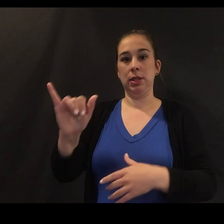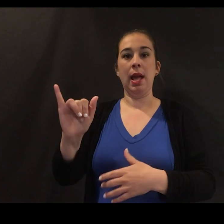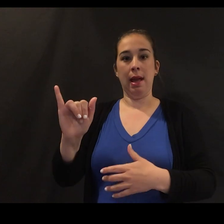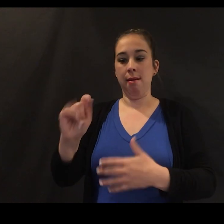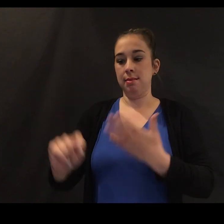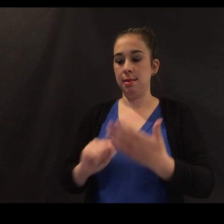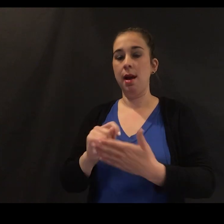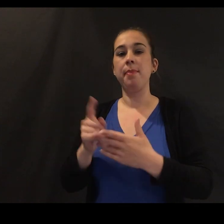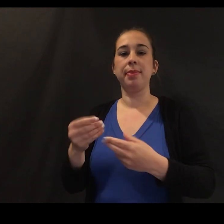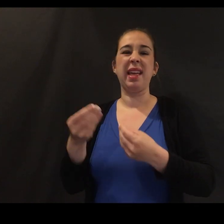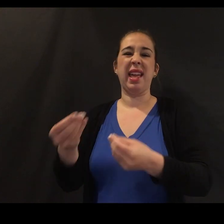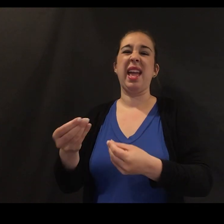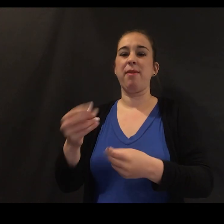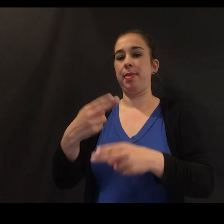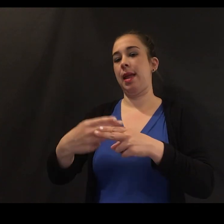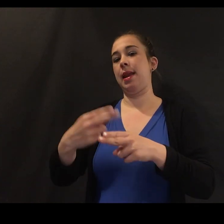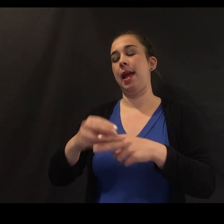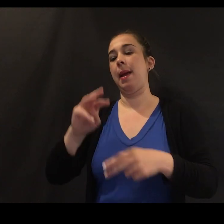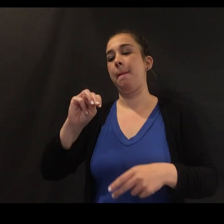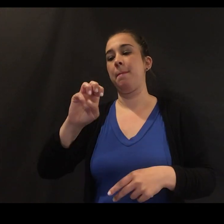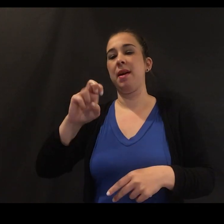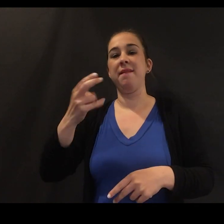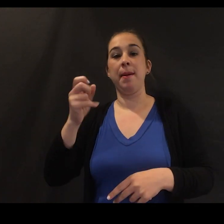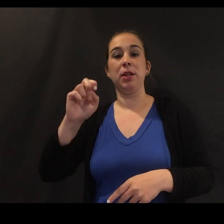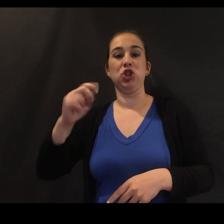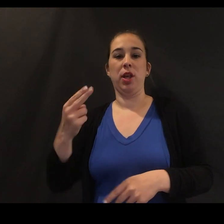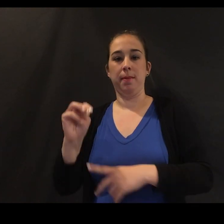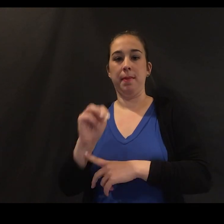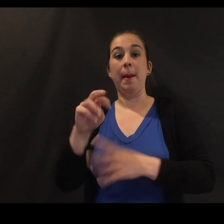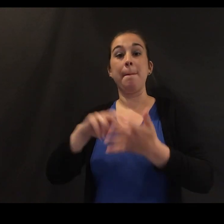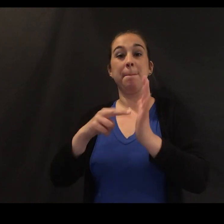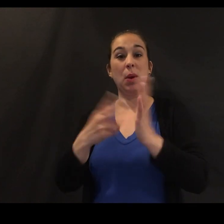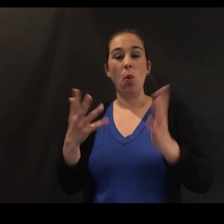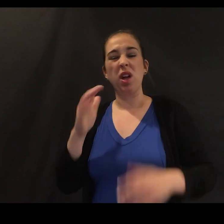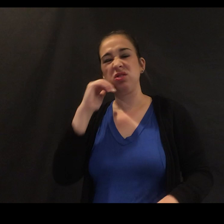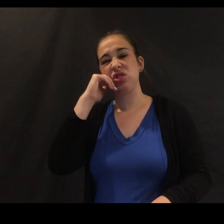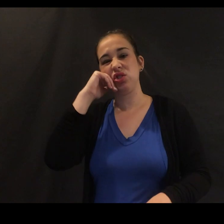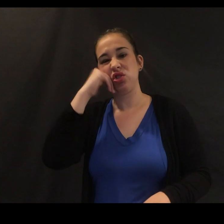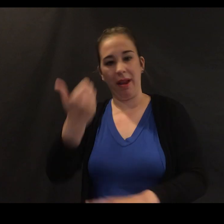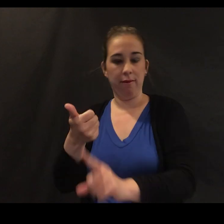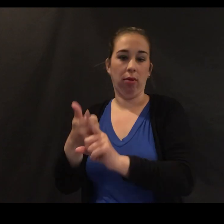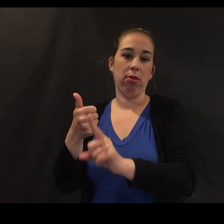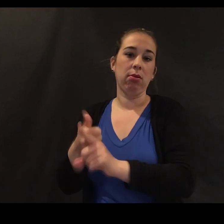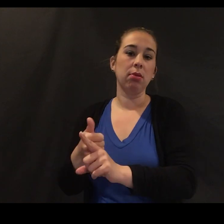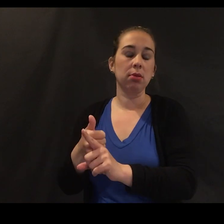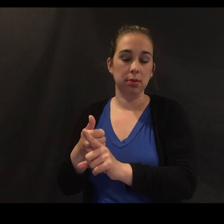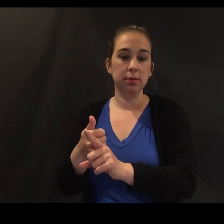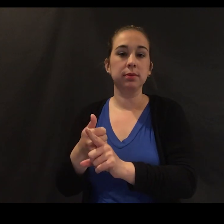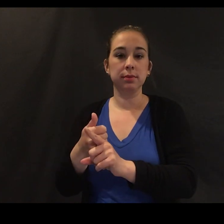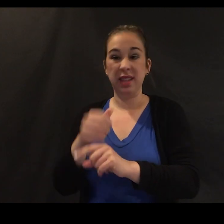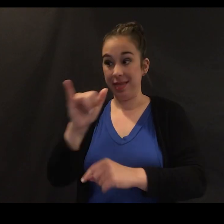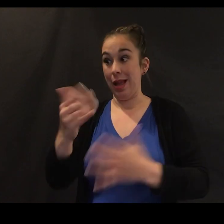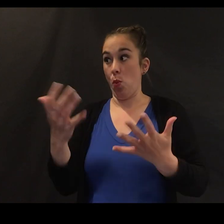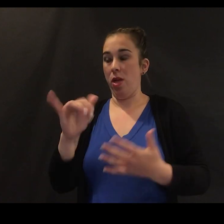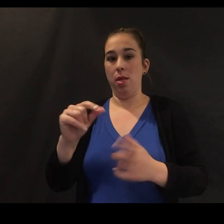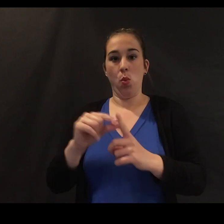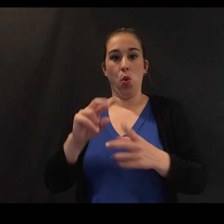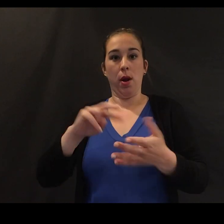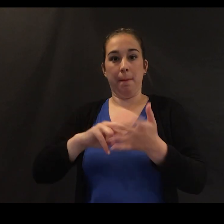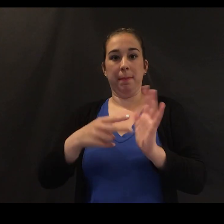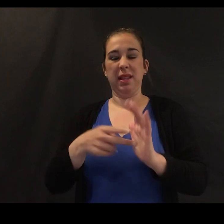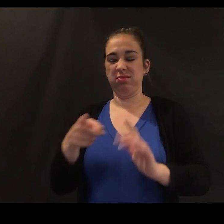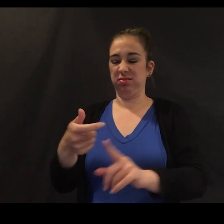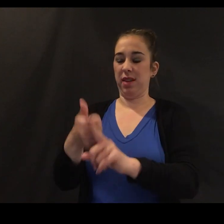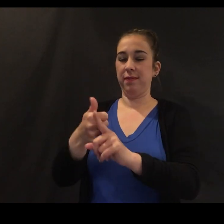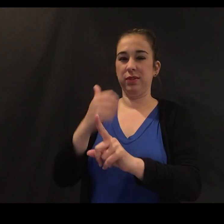the name Mephibosheth, which means this: shameful thing. That's what the name means. You're a person of